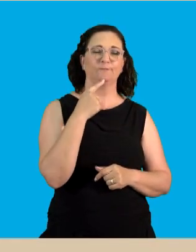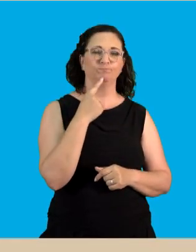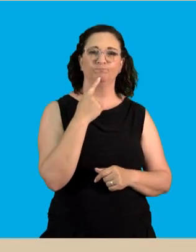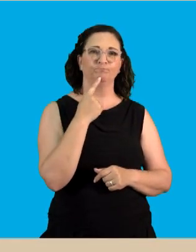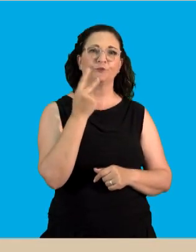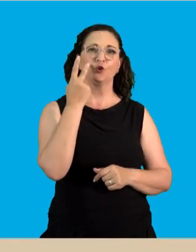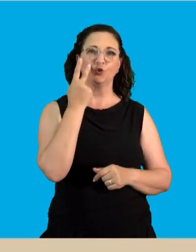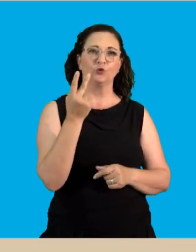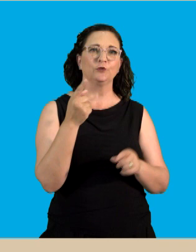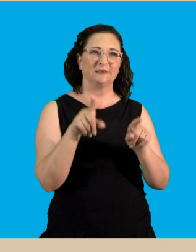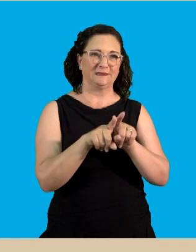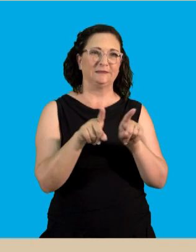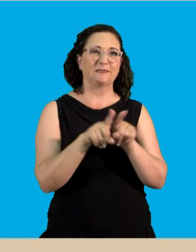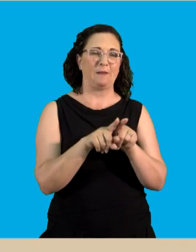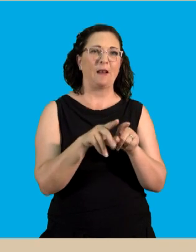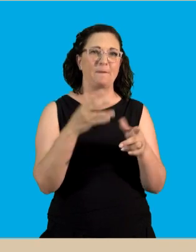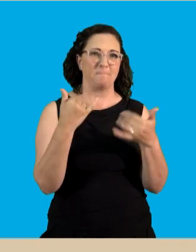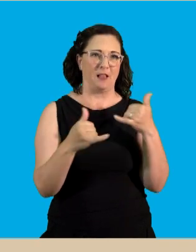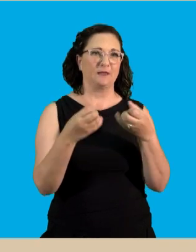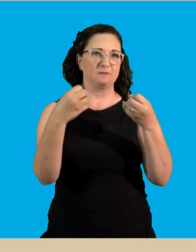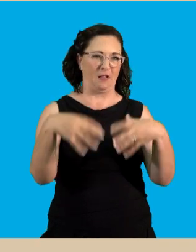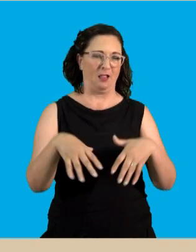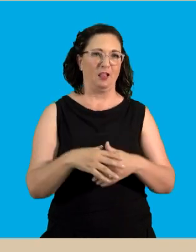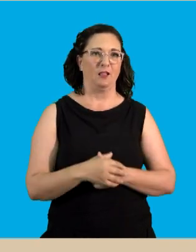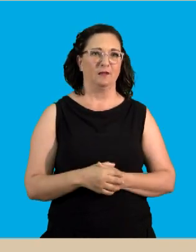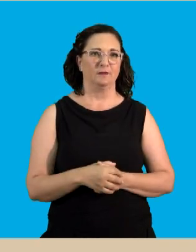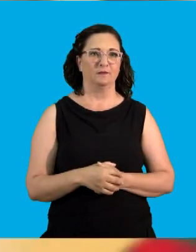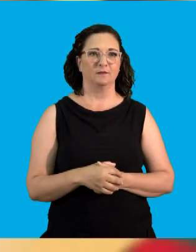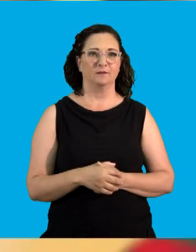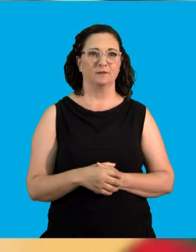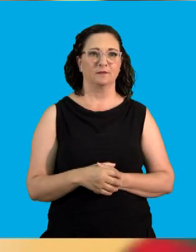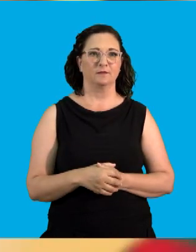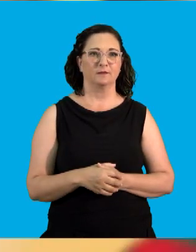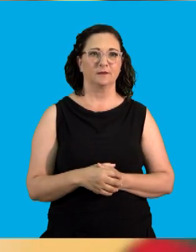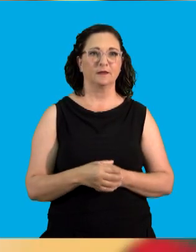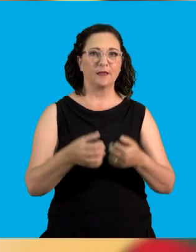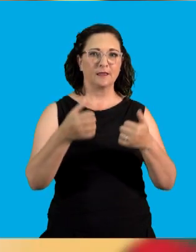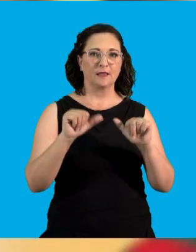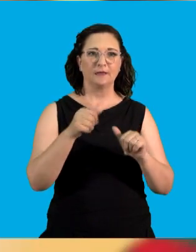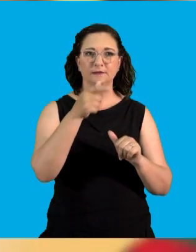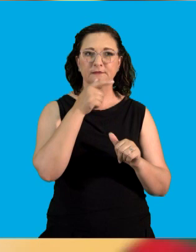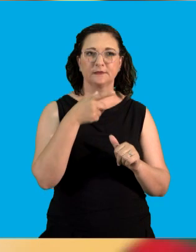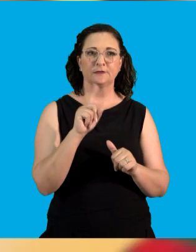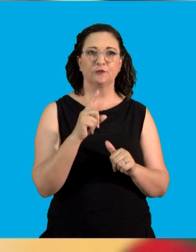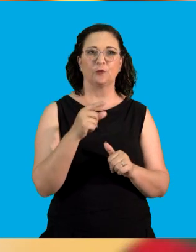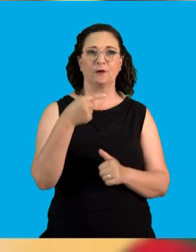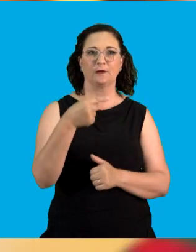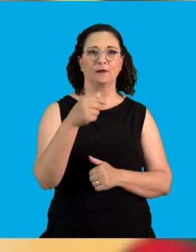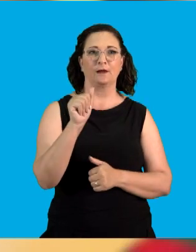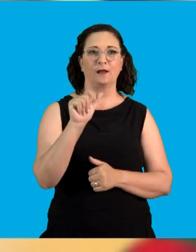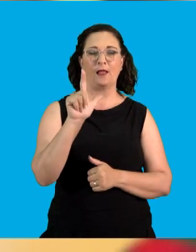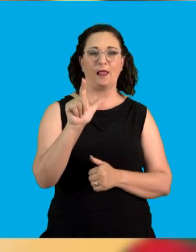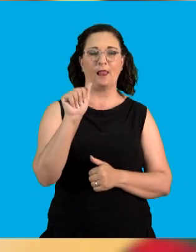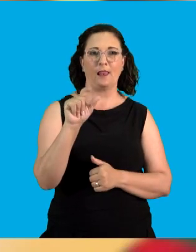to themselves, this looks like spilt milk. And because of that, they then called it the